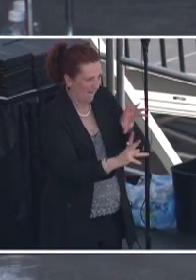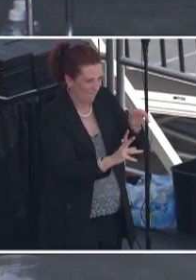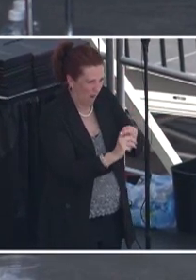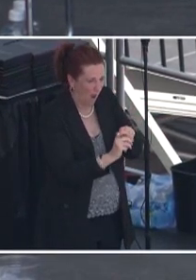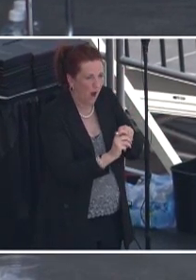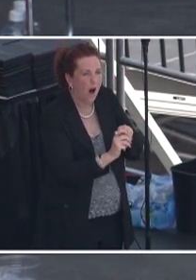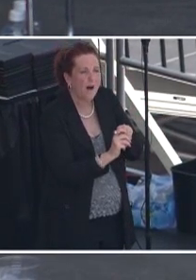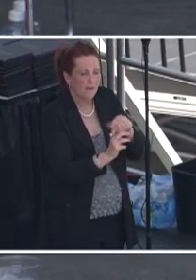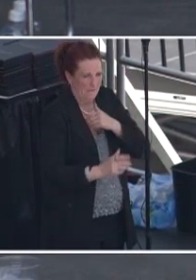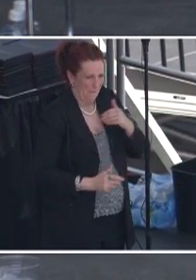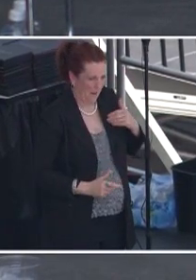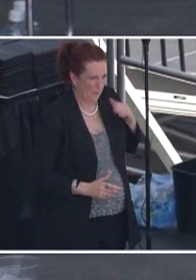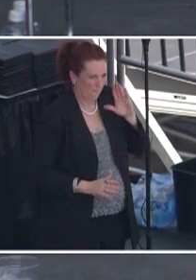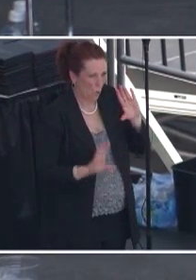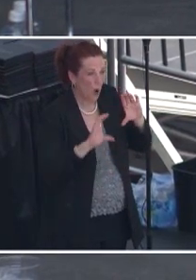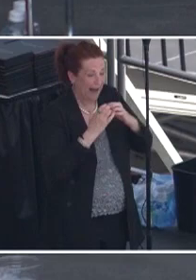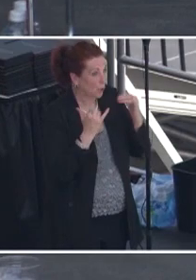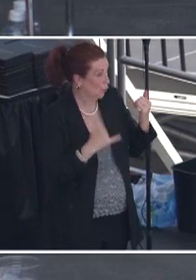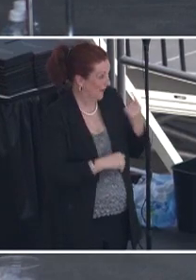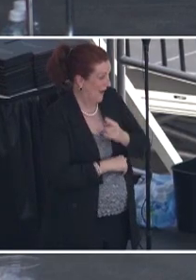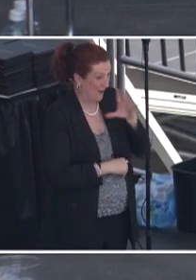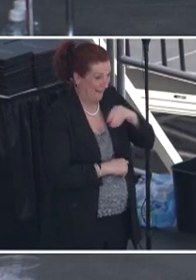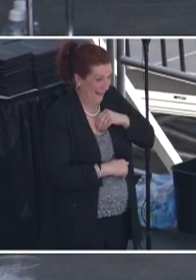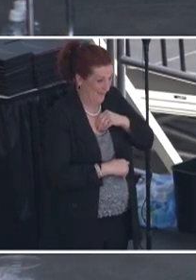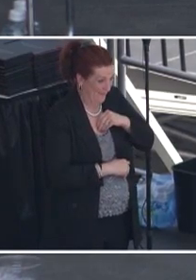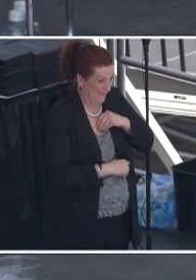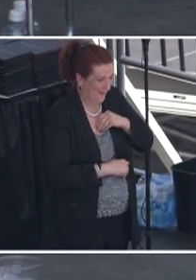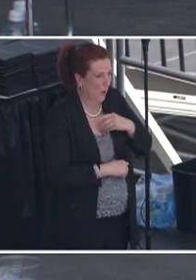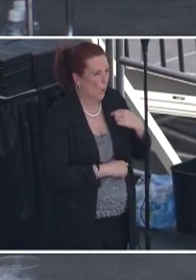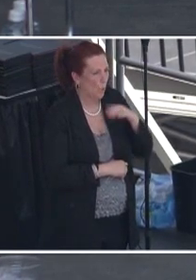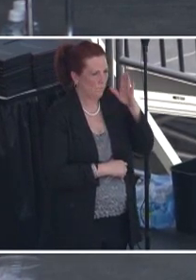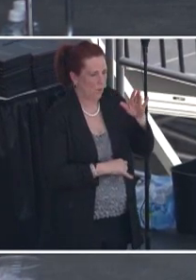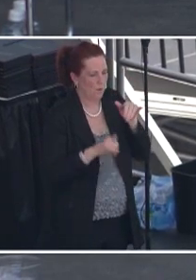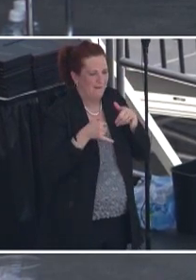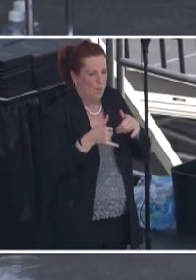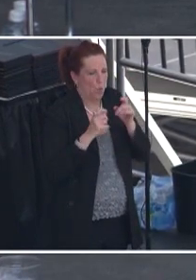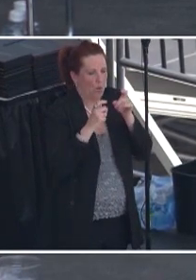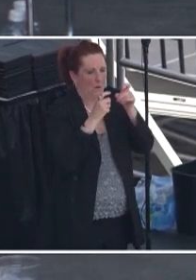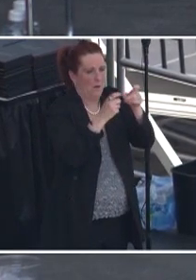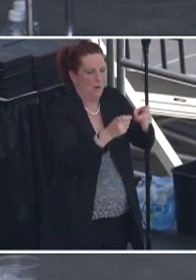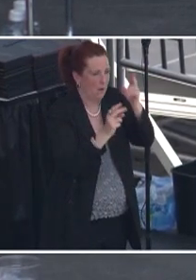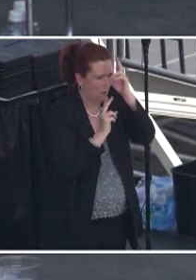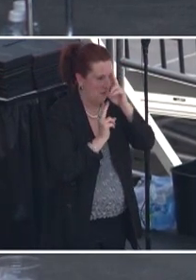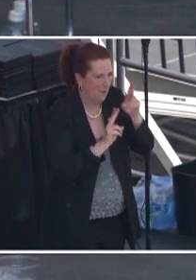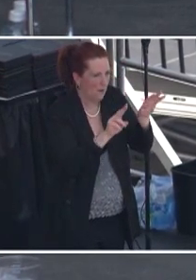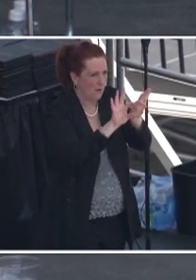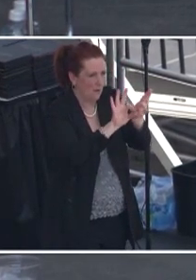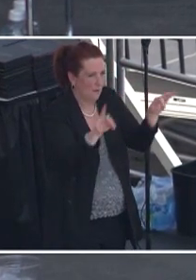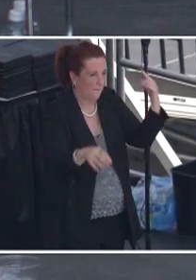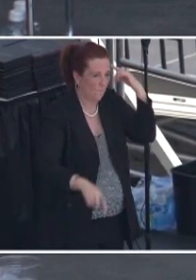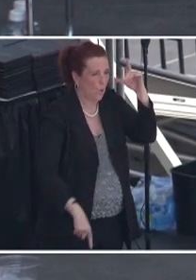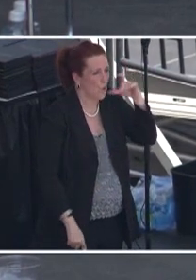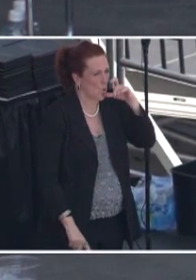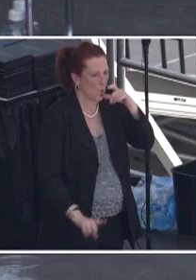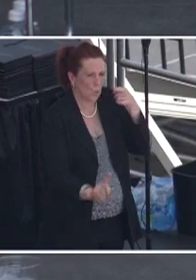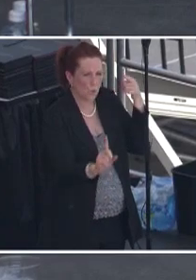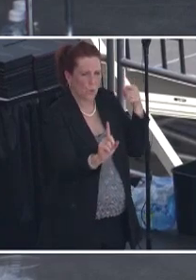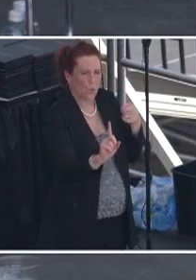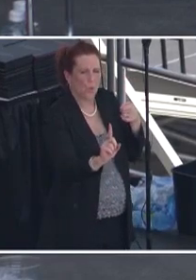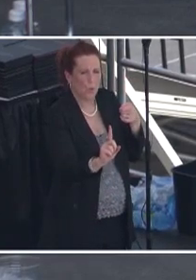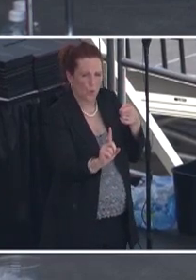today. Today we will award an honorary degree to the